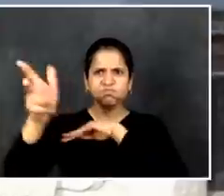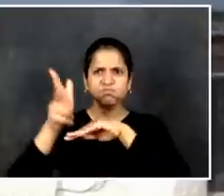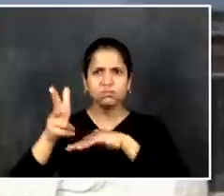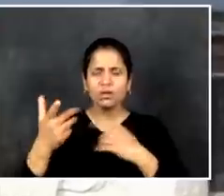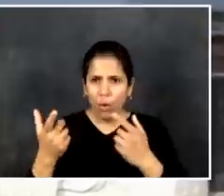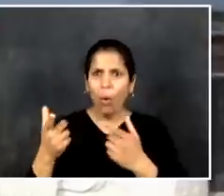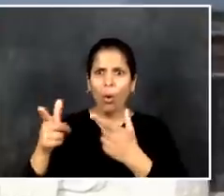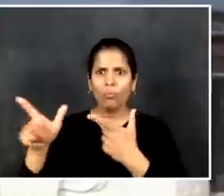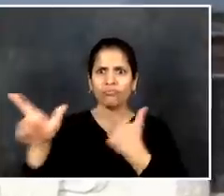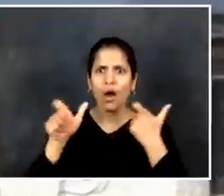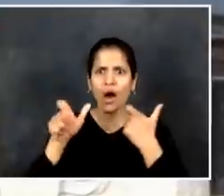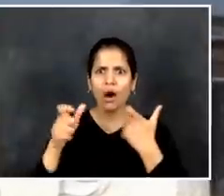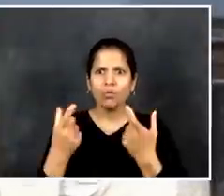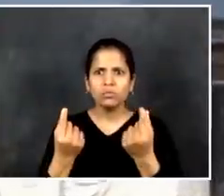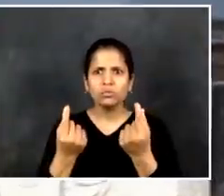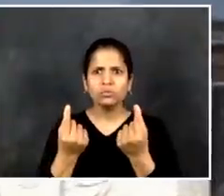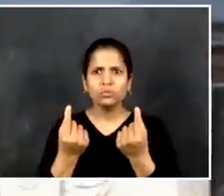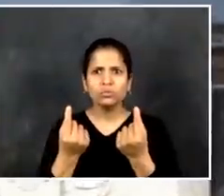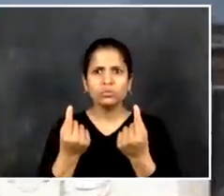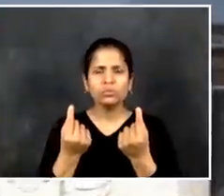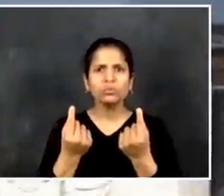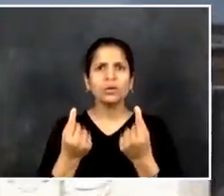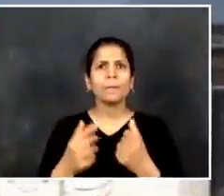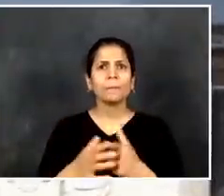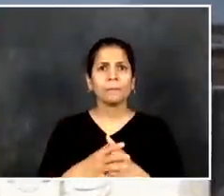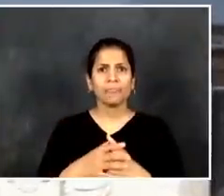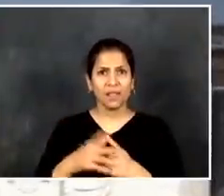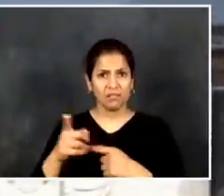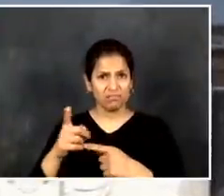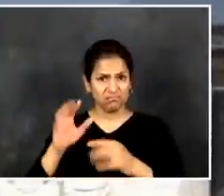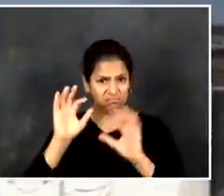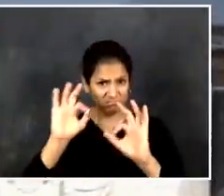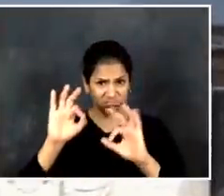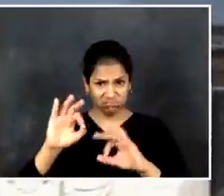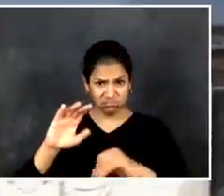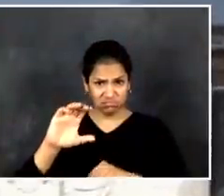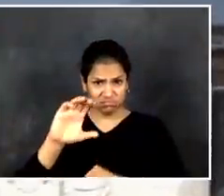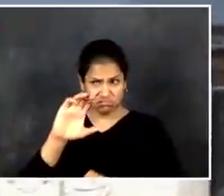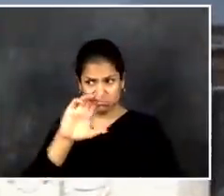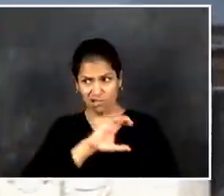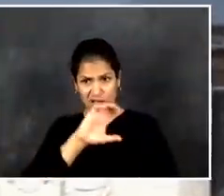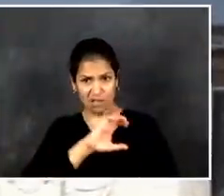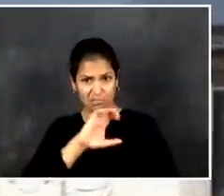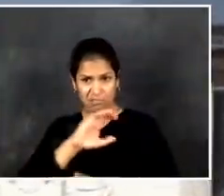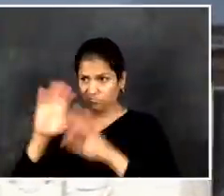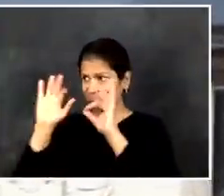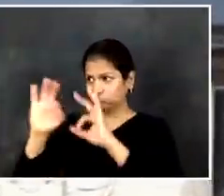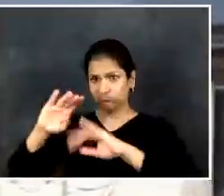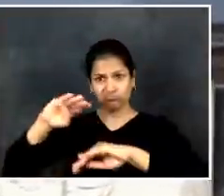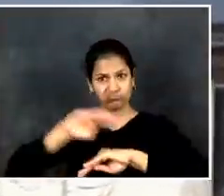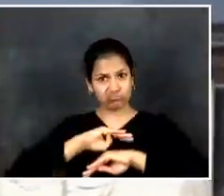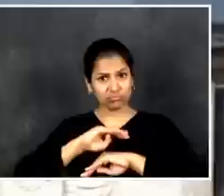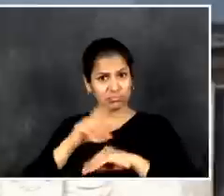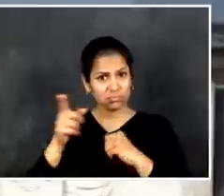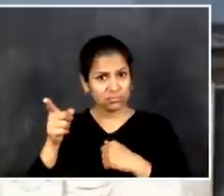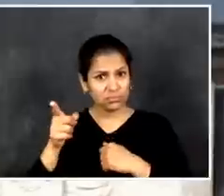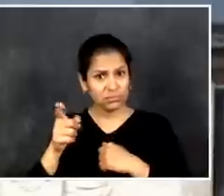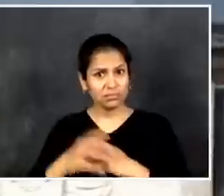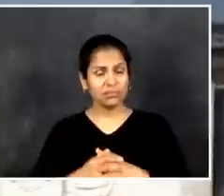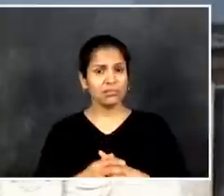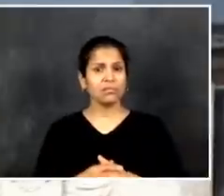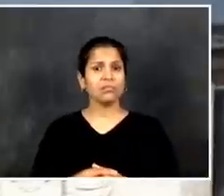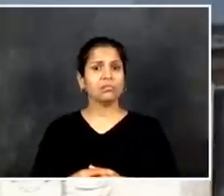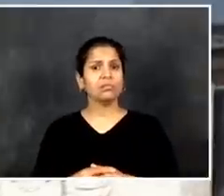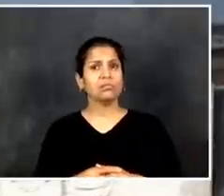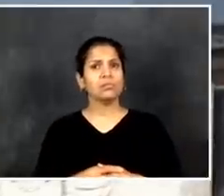Matt, it's a good question, because obviously, look, I want to start at the beginning of this to all my fellow New Yorkers. Look, I know there's a lot fewer cars